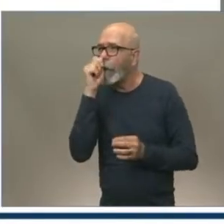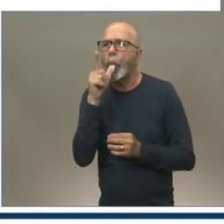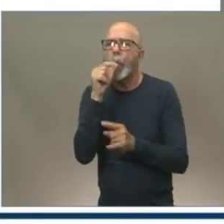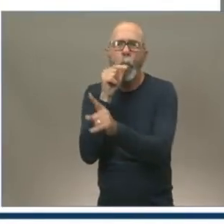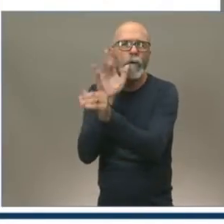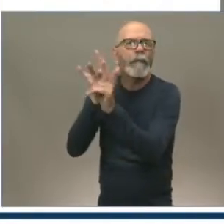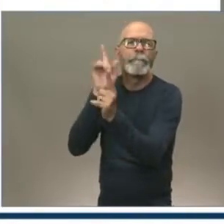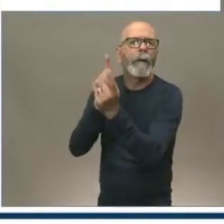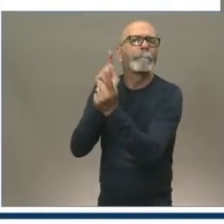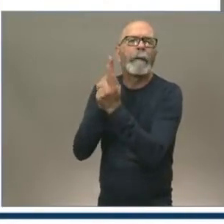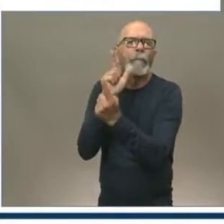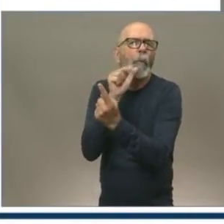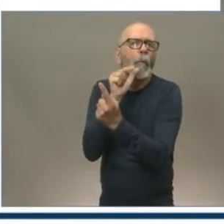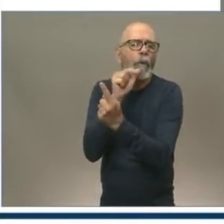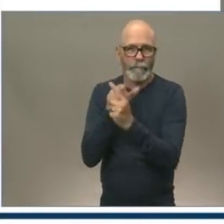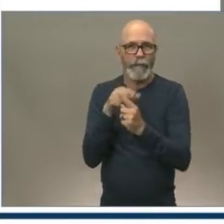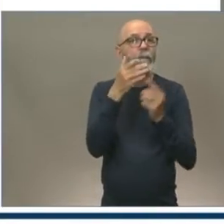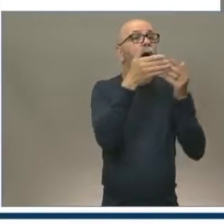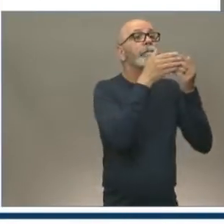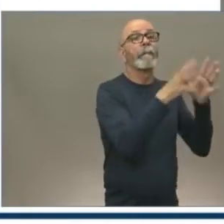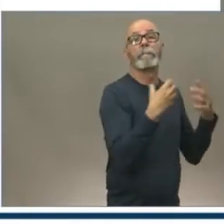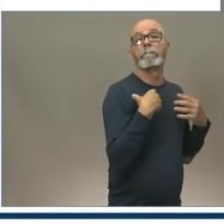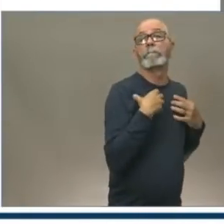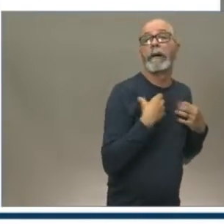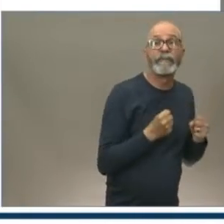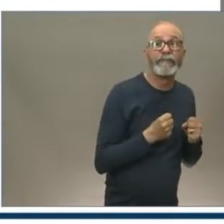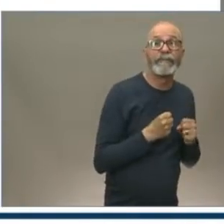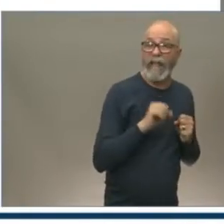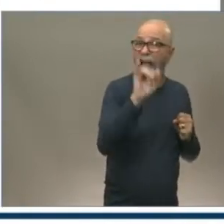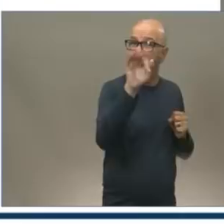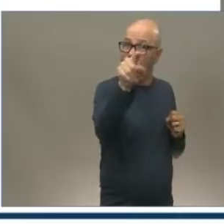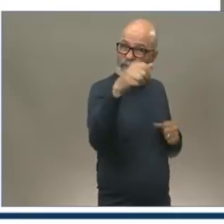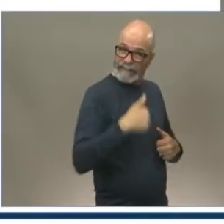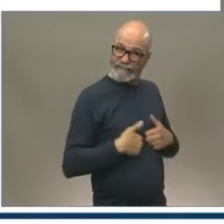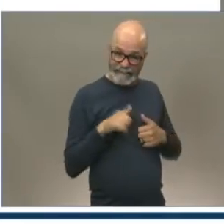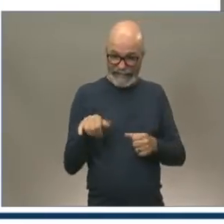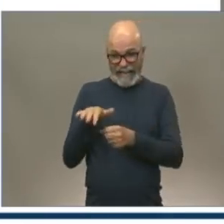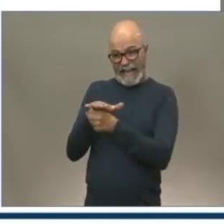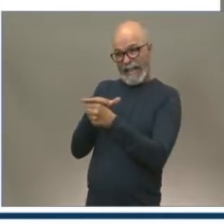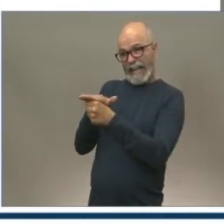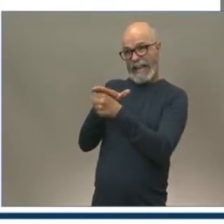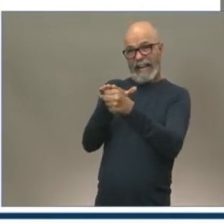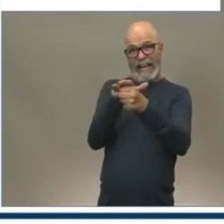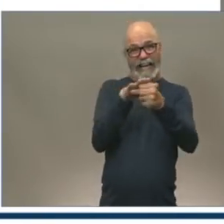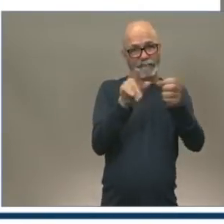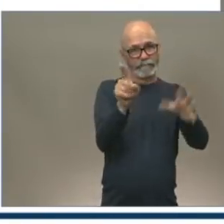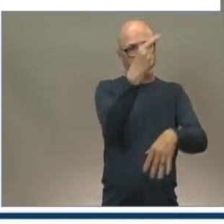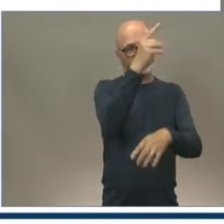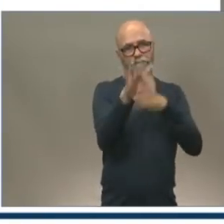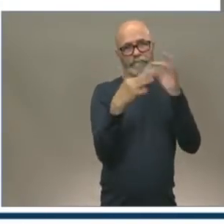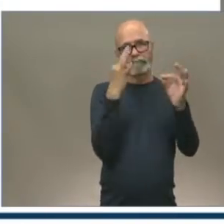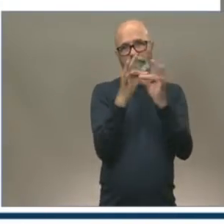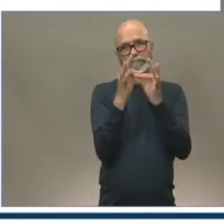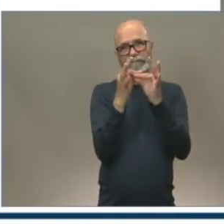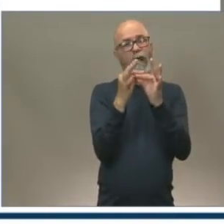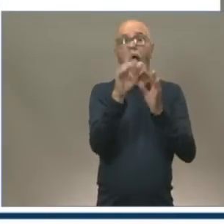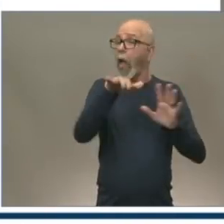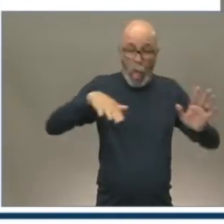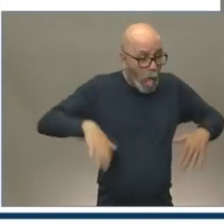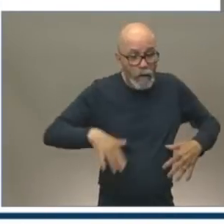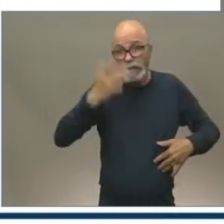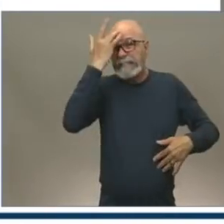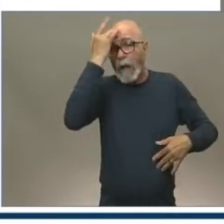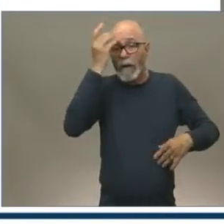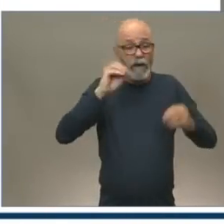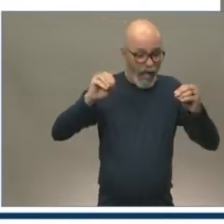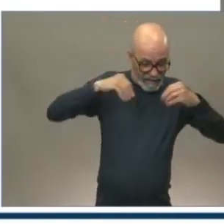health, anyone who lives in these communities should get a COVID test, whether they have symptoms or not. The